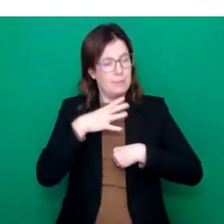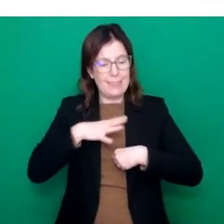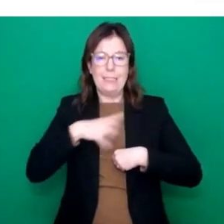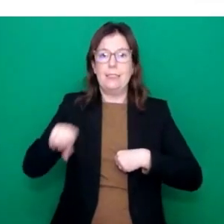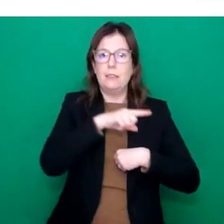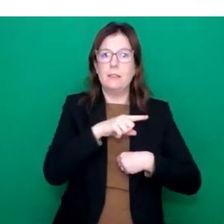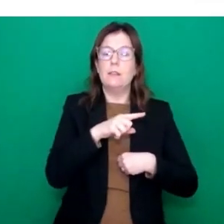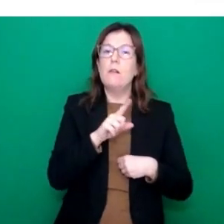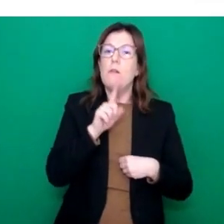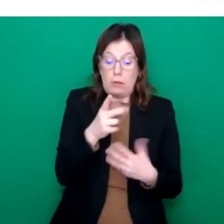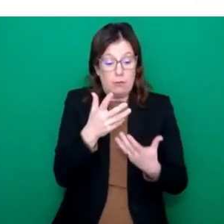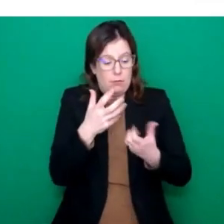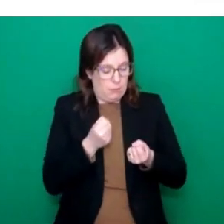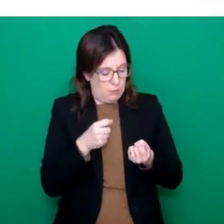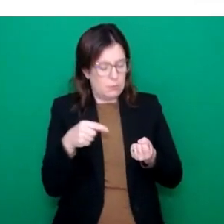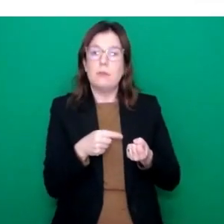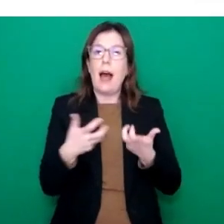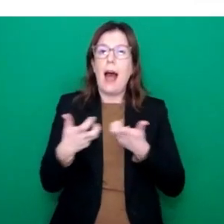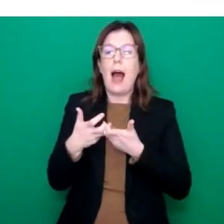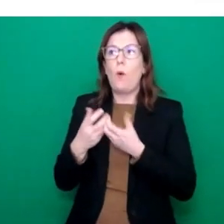how? Funding needs to come from